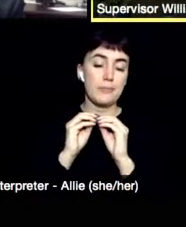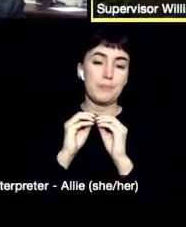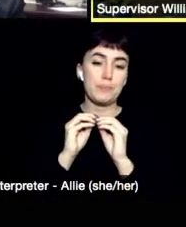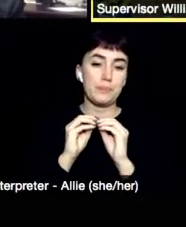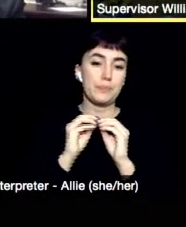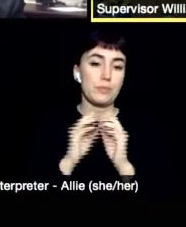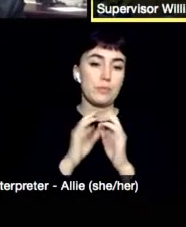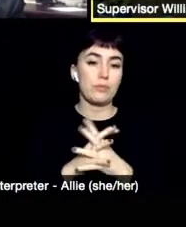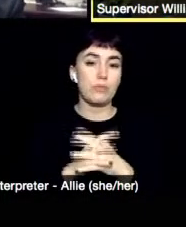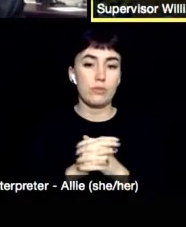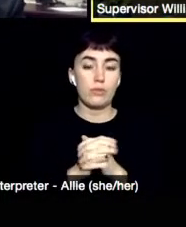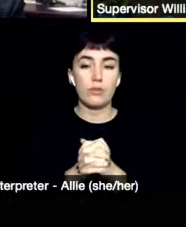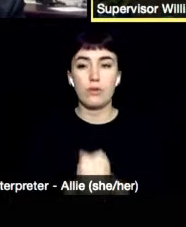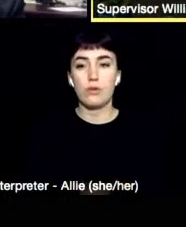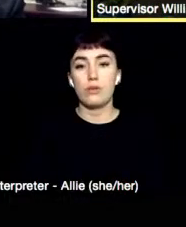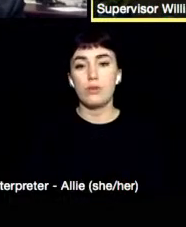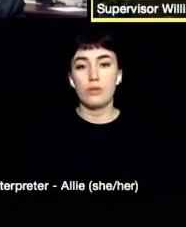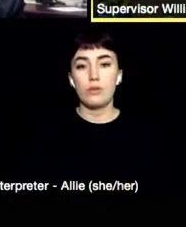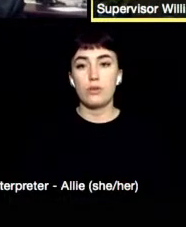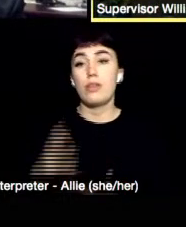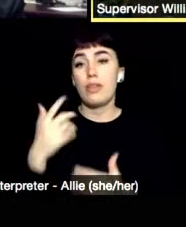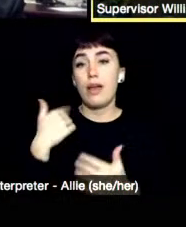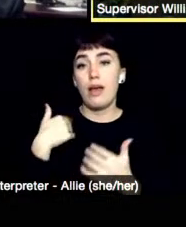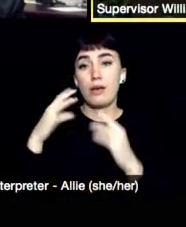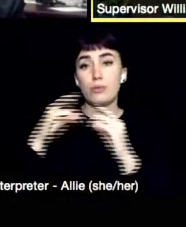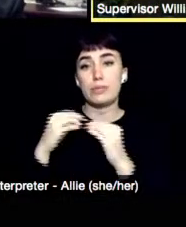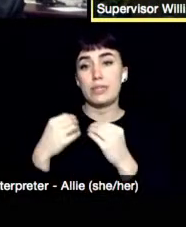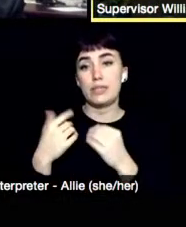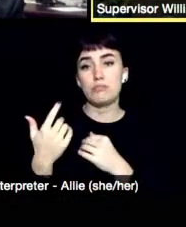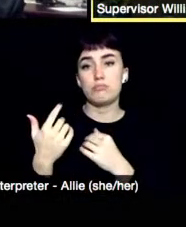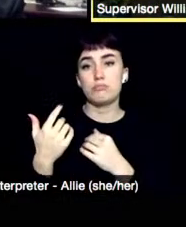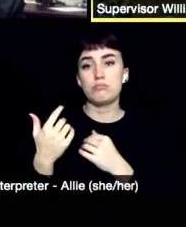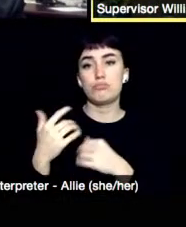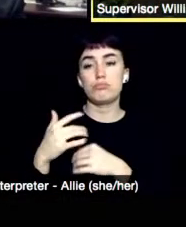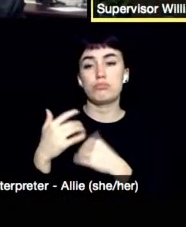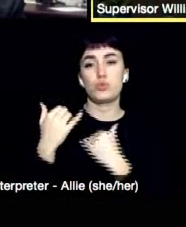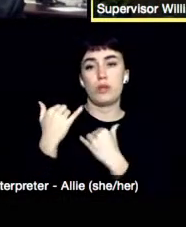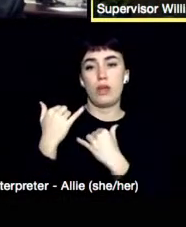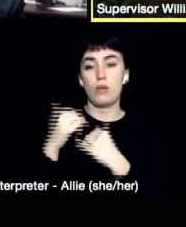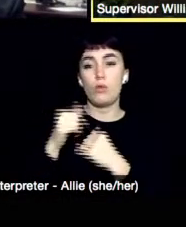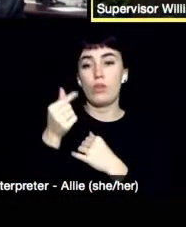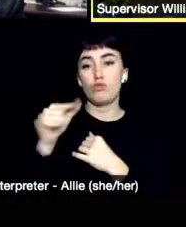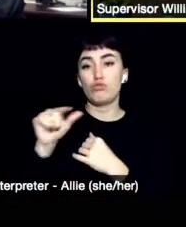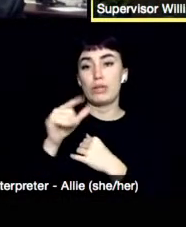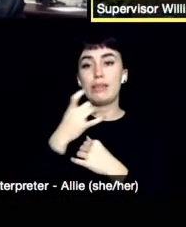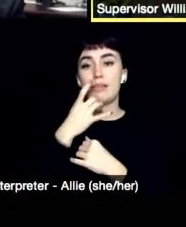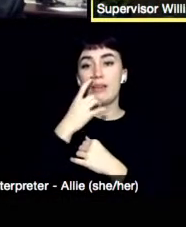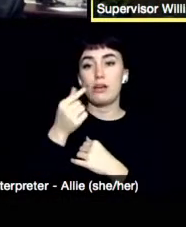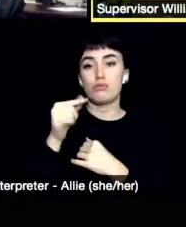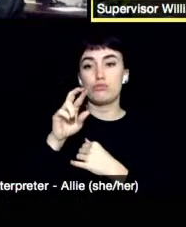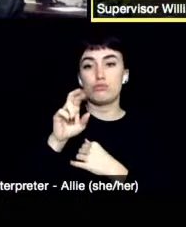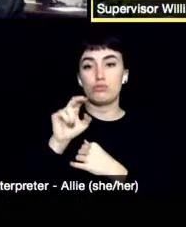that I had earlier today with Greenlight.